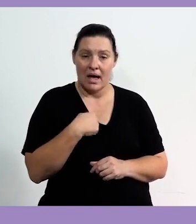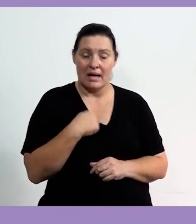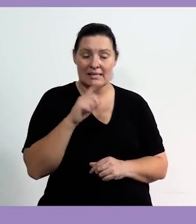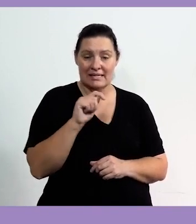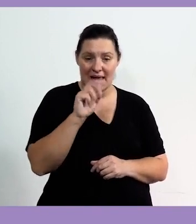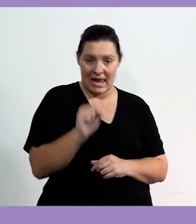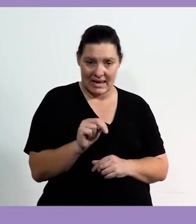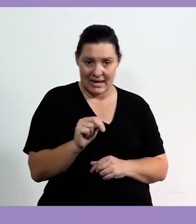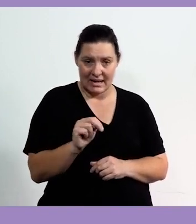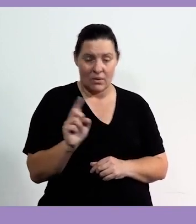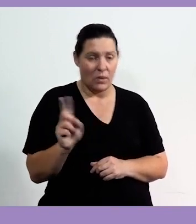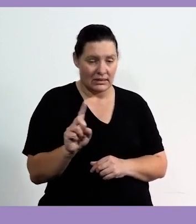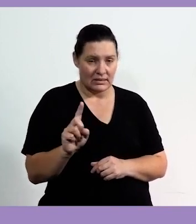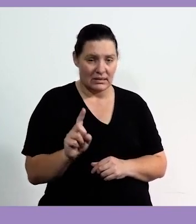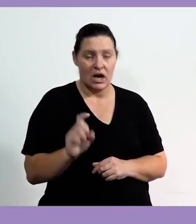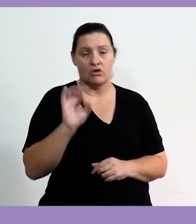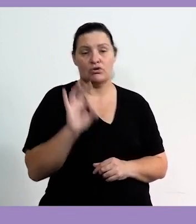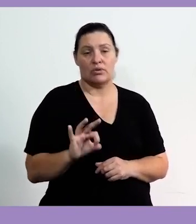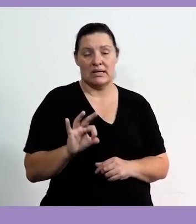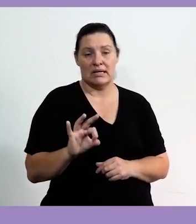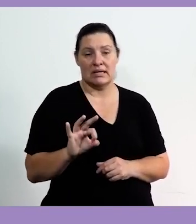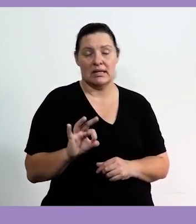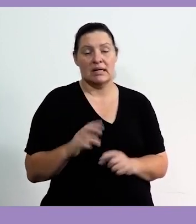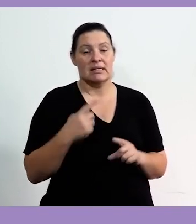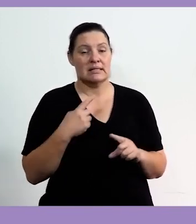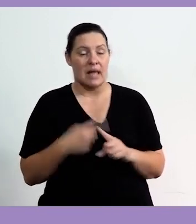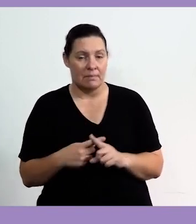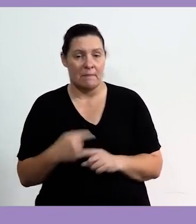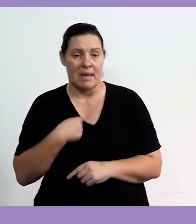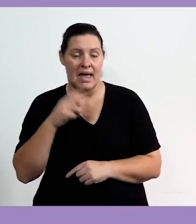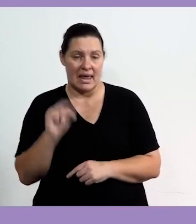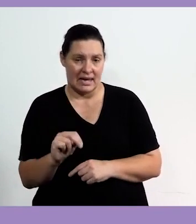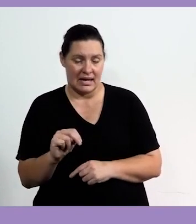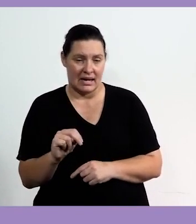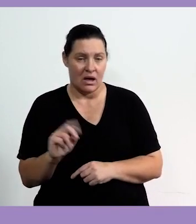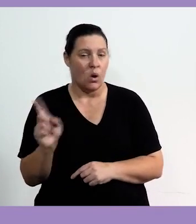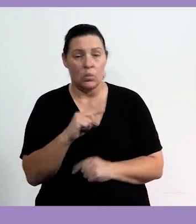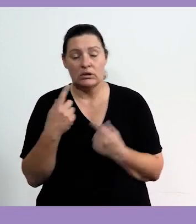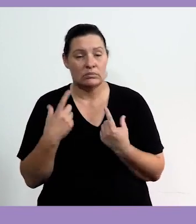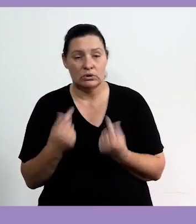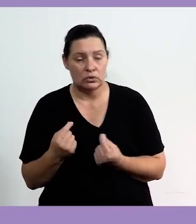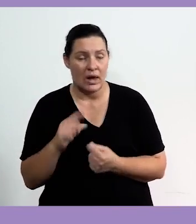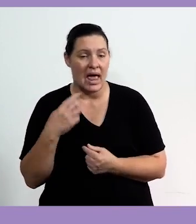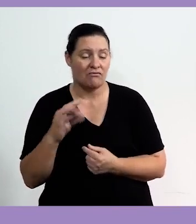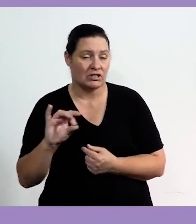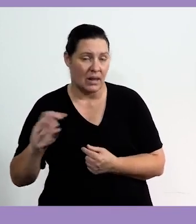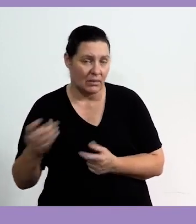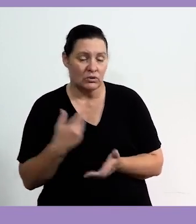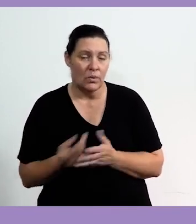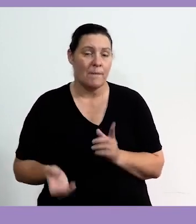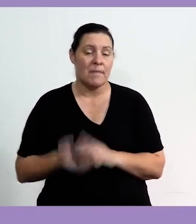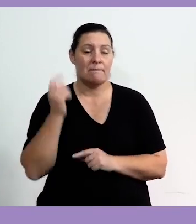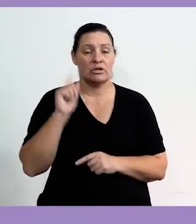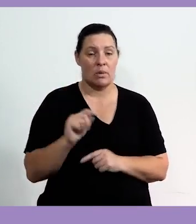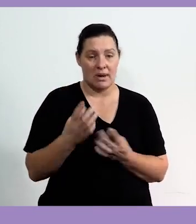that my Tn will be my 3 multiplied by my n. And what do I do every time to